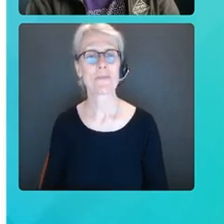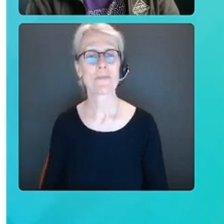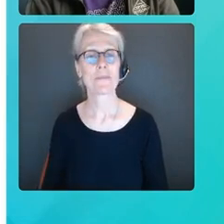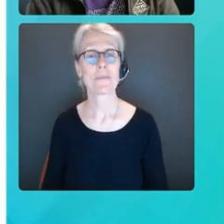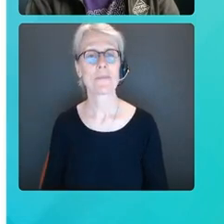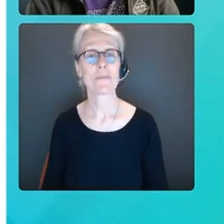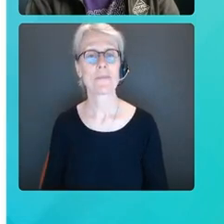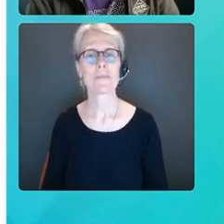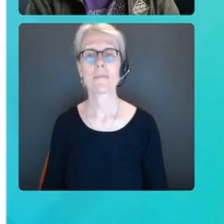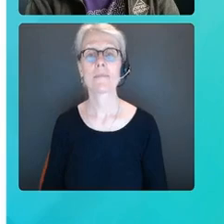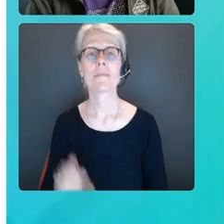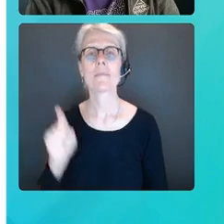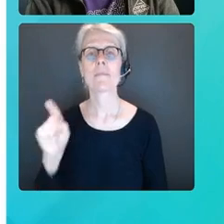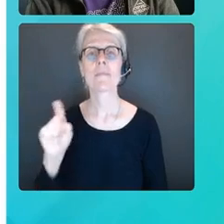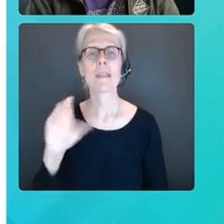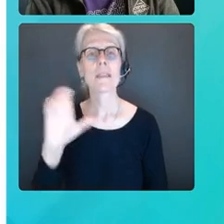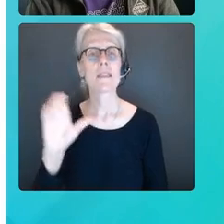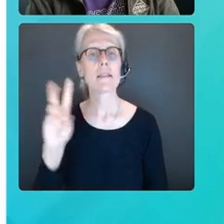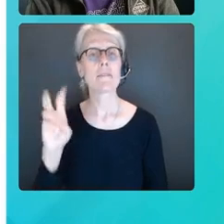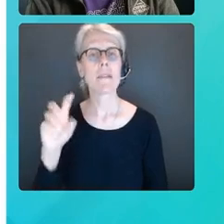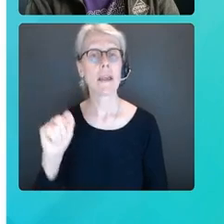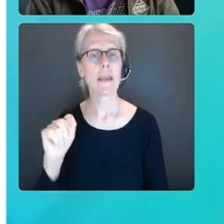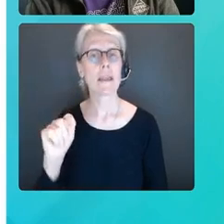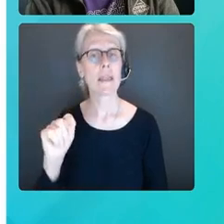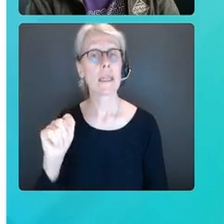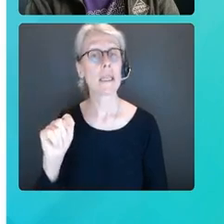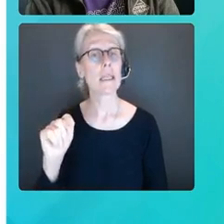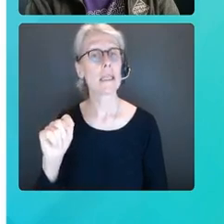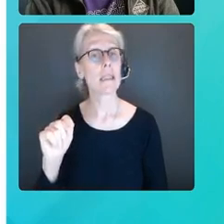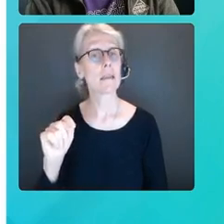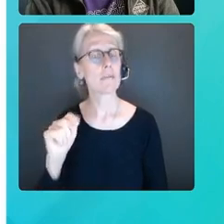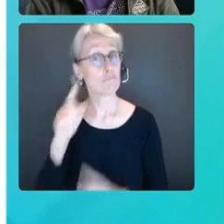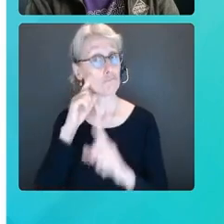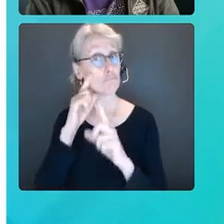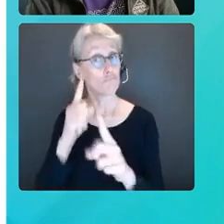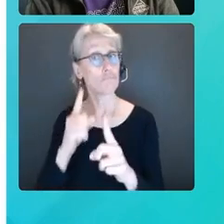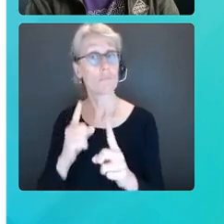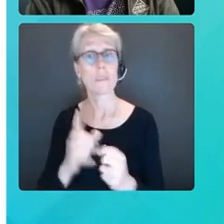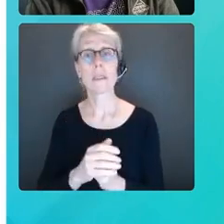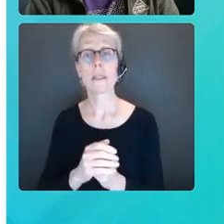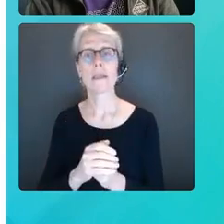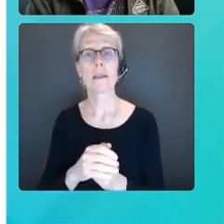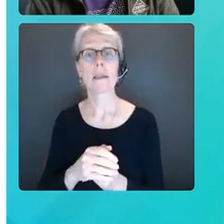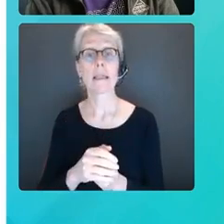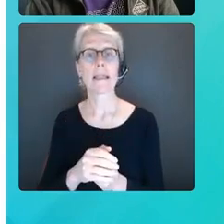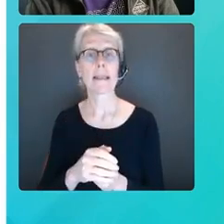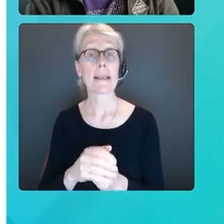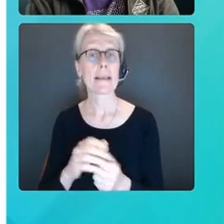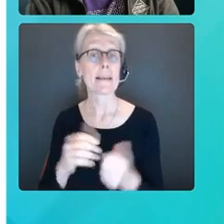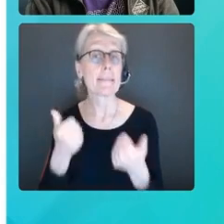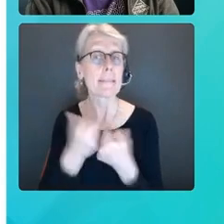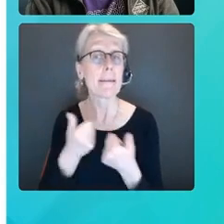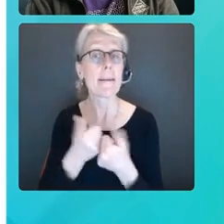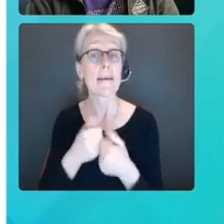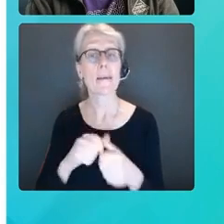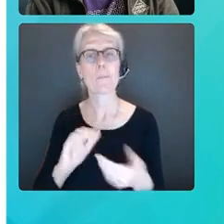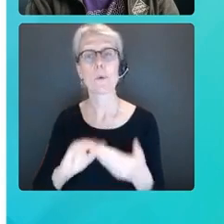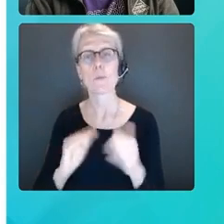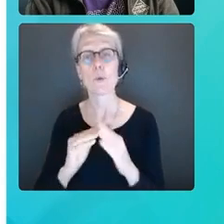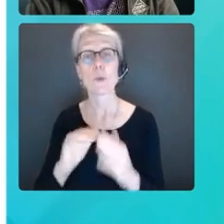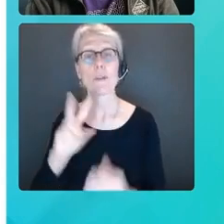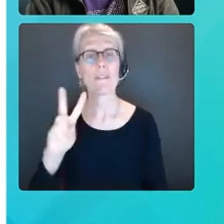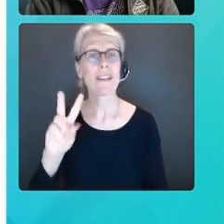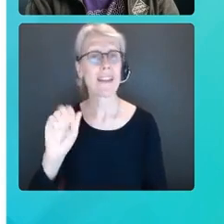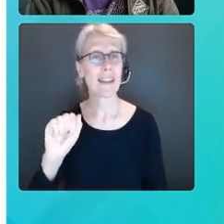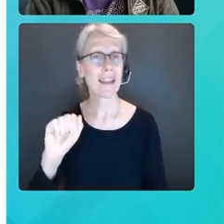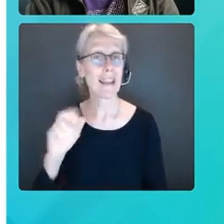Is Cvent working to make all features of your products accessible, in particular the gamification and community aspects of